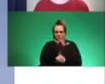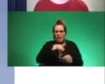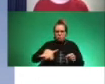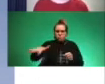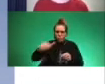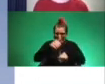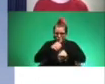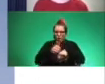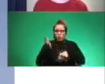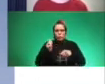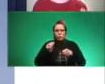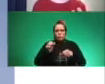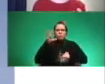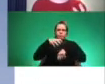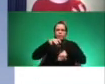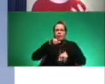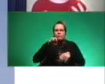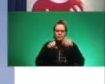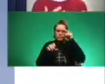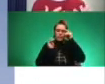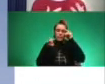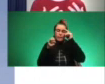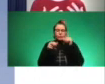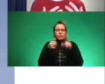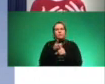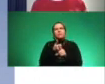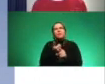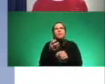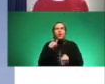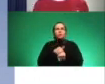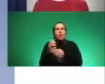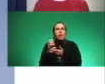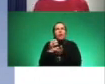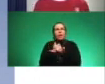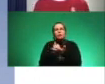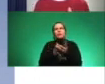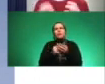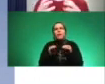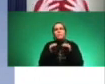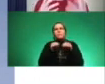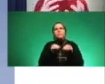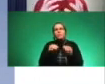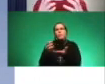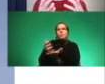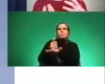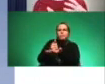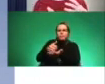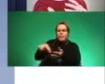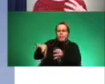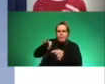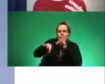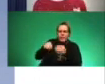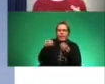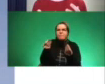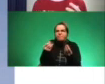those rocks are. Glaciers are kind of like rock collectors. As they move over areas, they'll pick up debris and